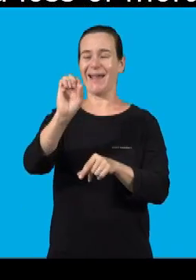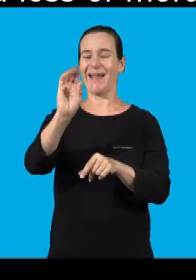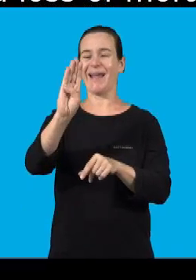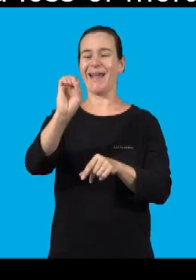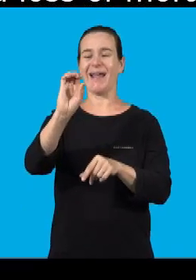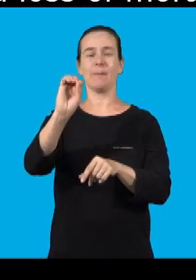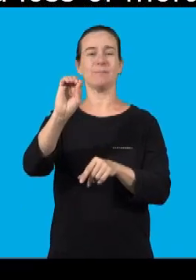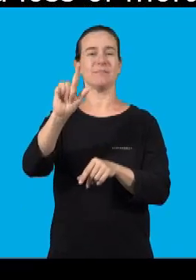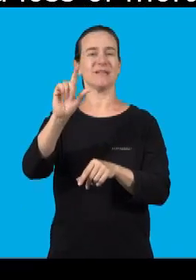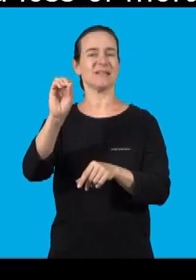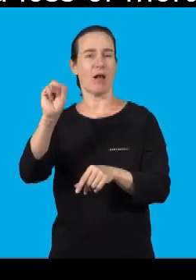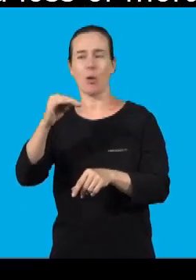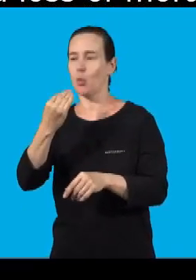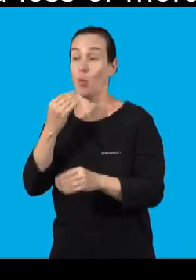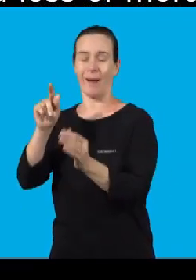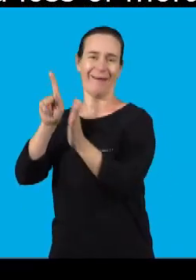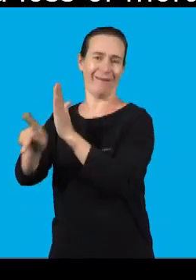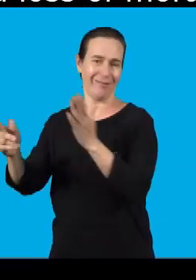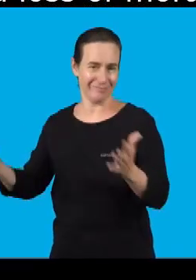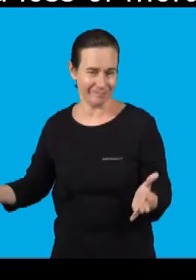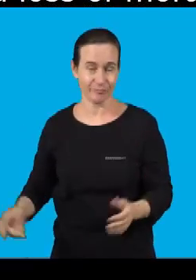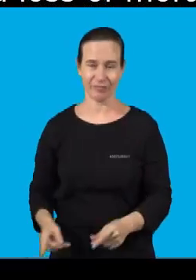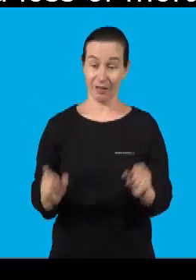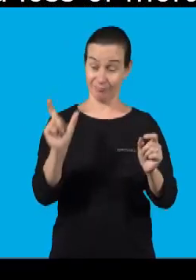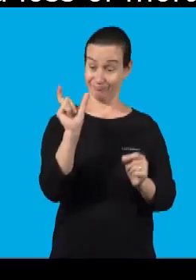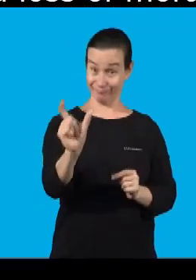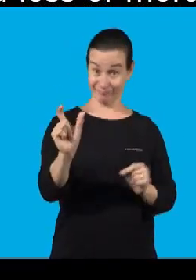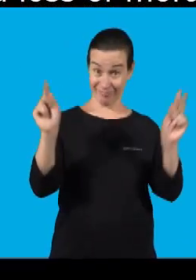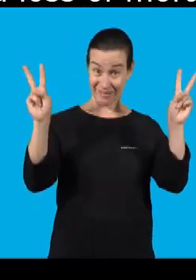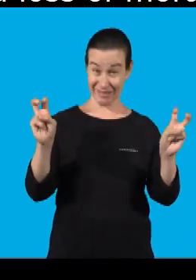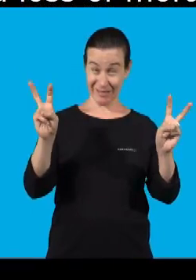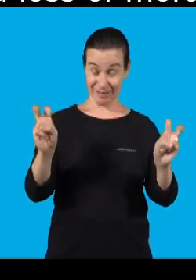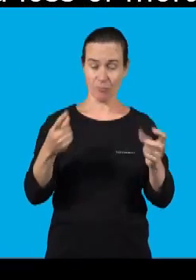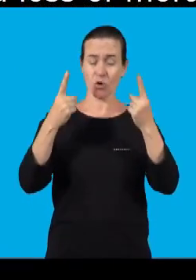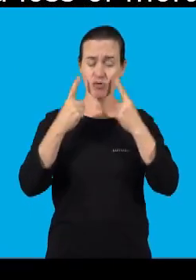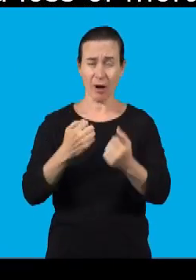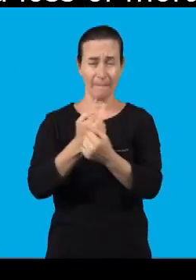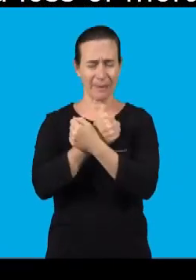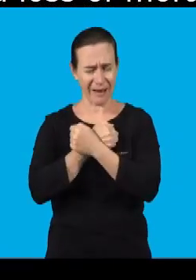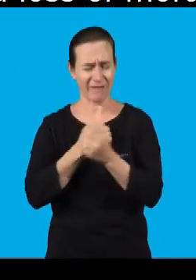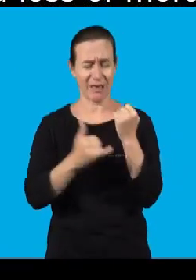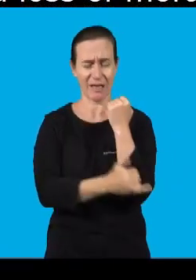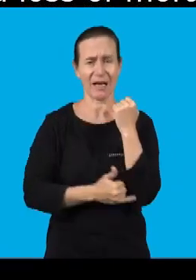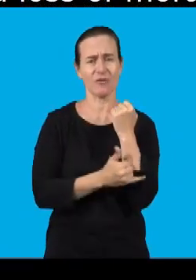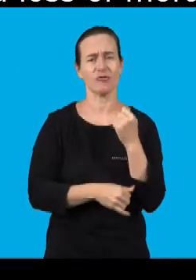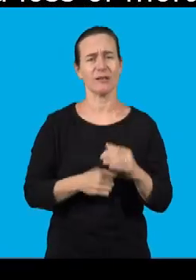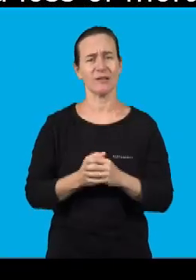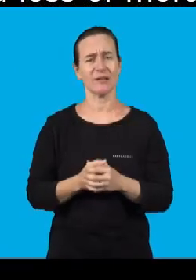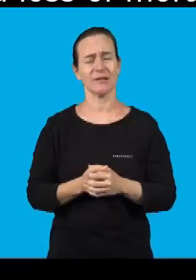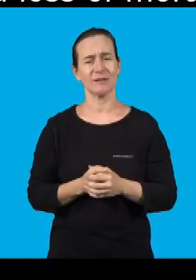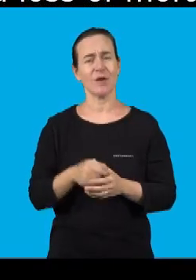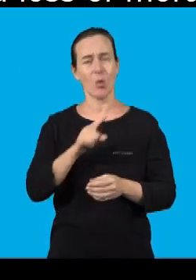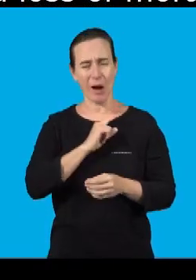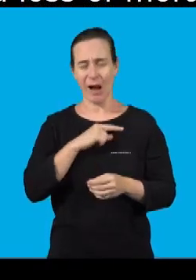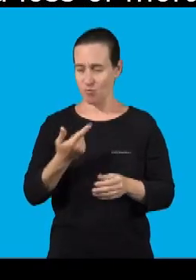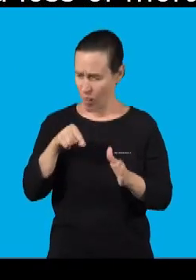So cry the beloved country, cry, because of the aspects, all right? The novel